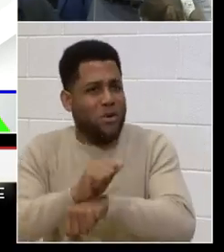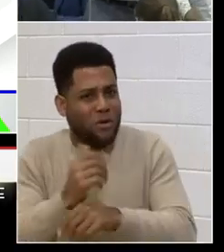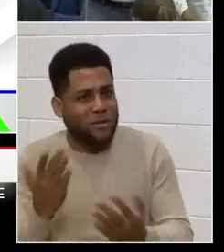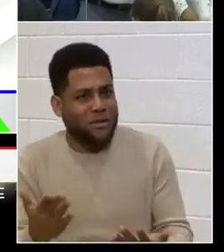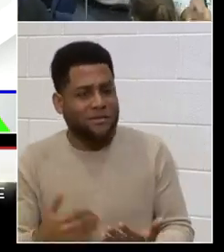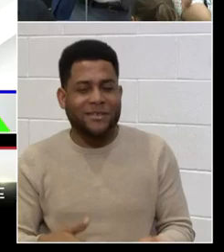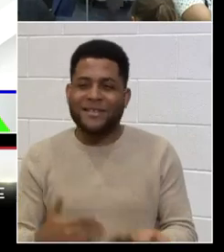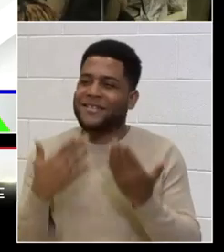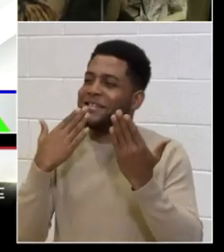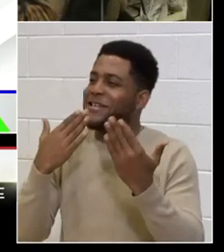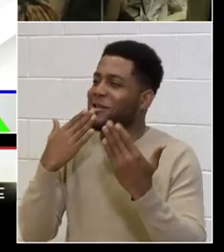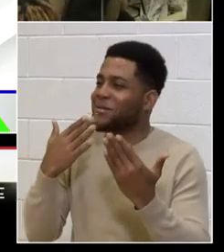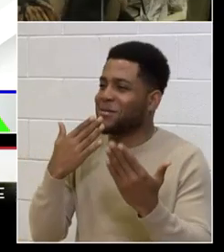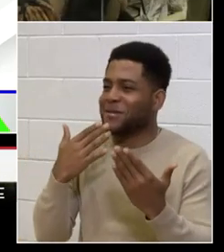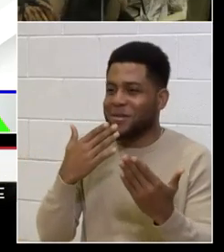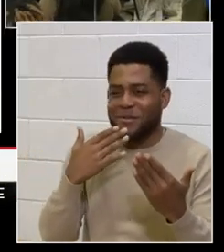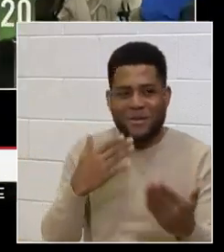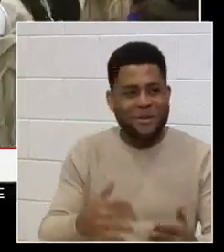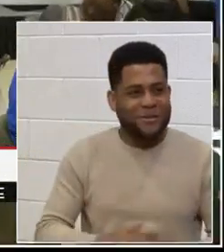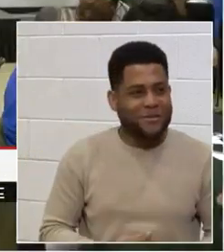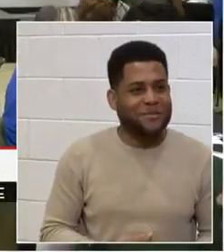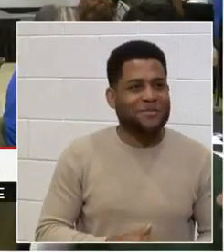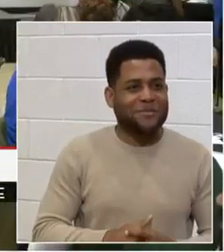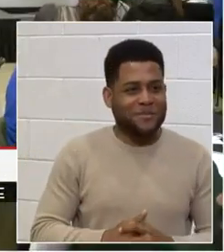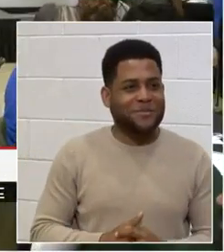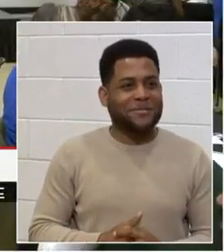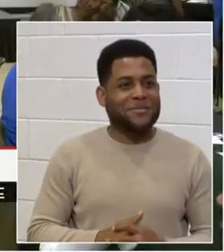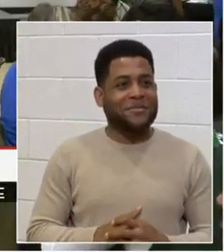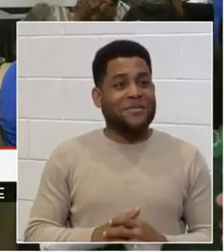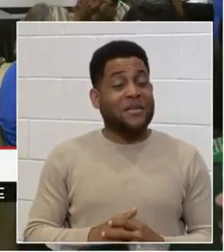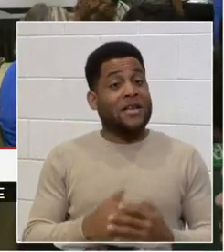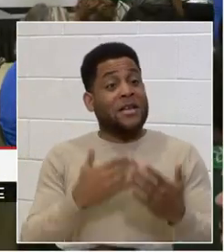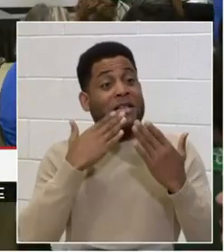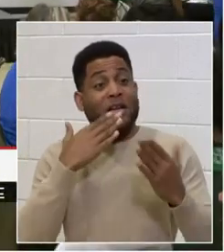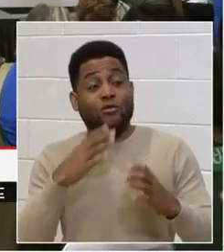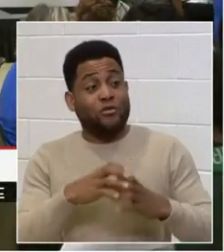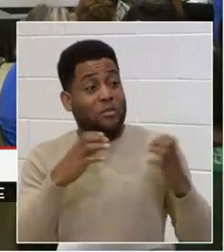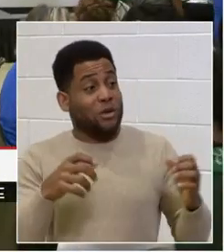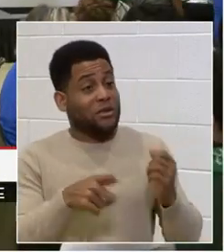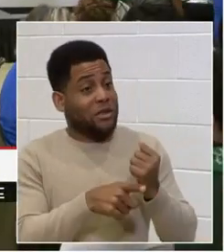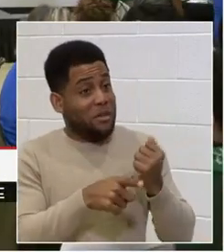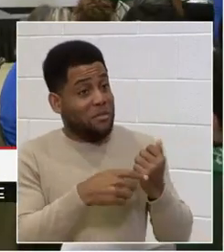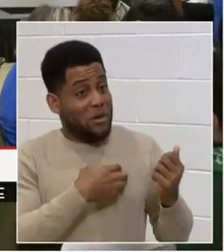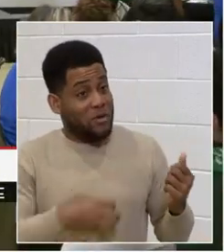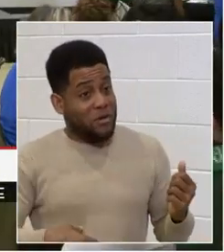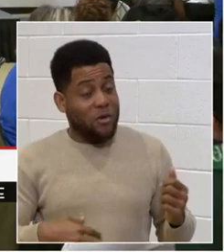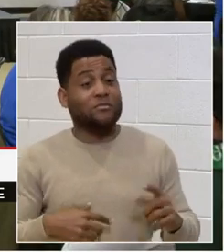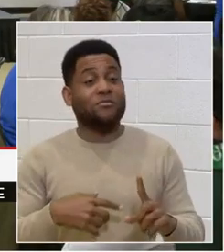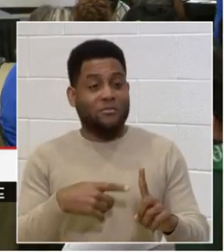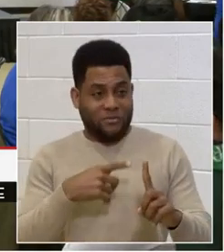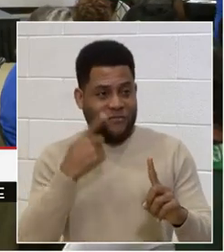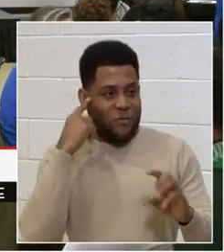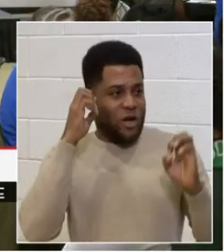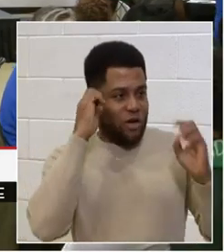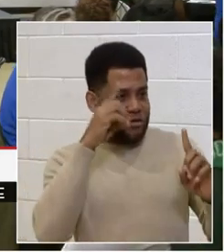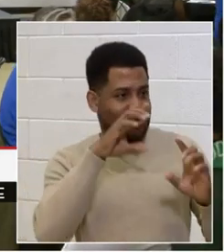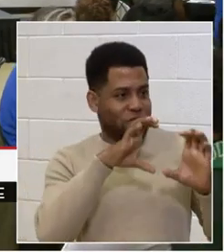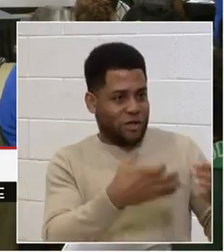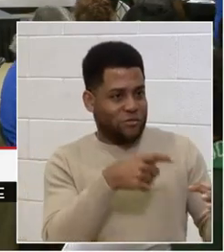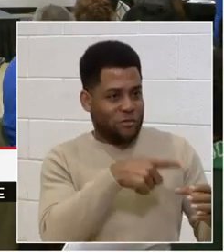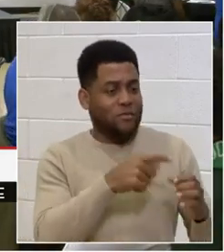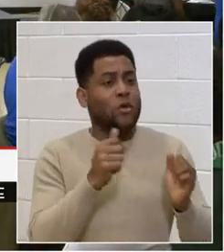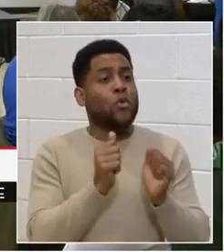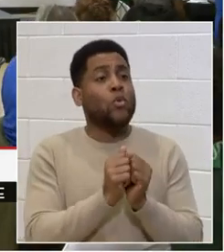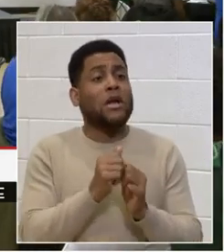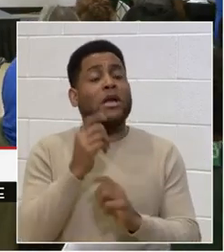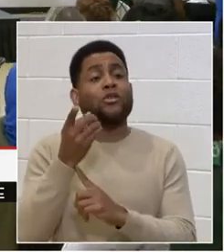Deputy Mayor. And I know we have members of the education cluster in the room, including Dr. Christina Grant, State Superintendent